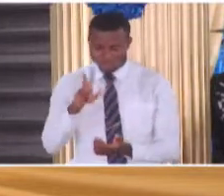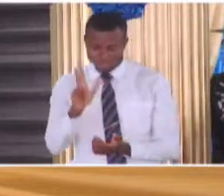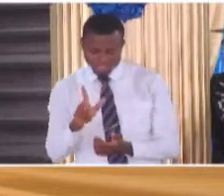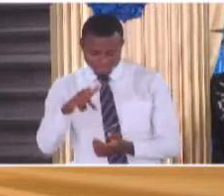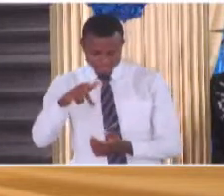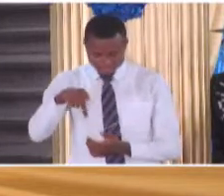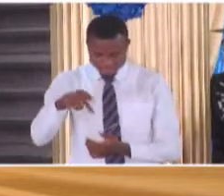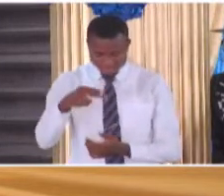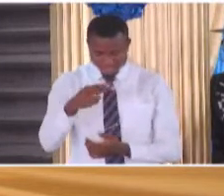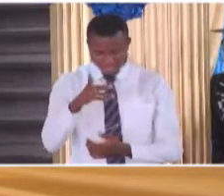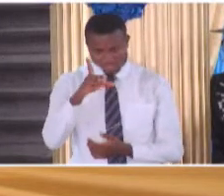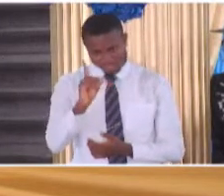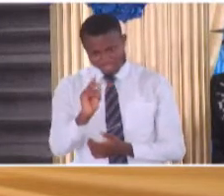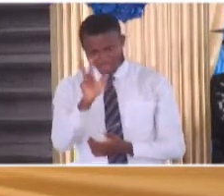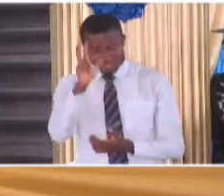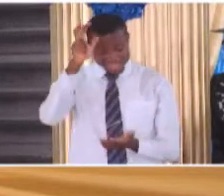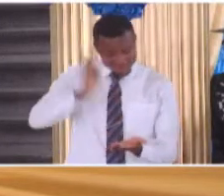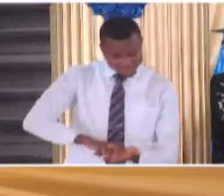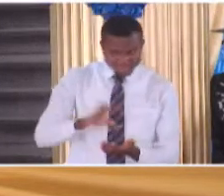PhDs,